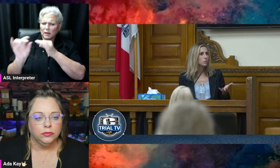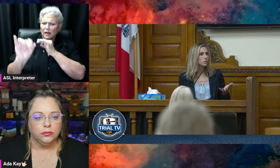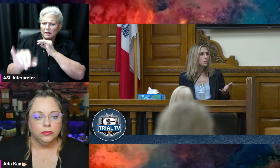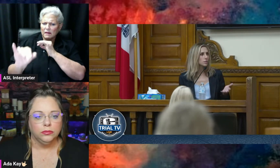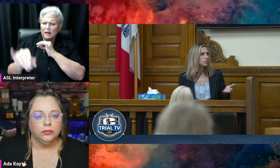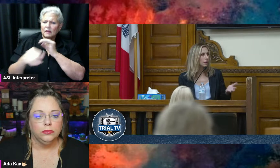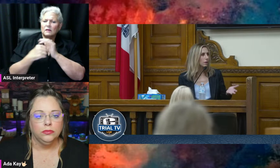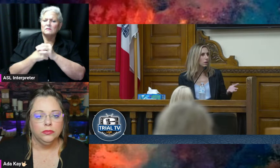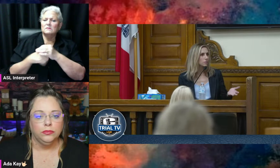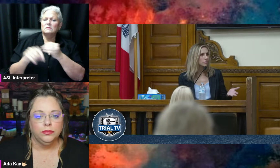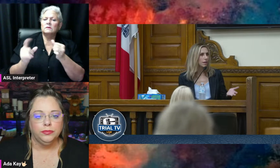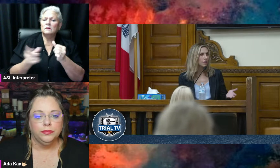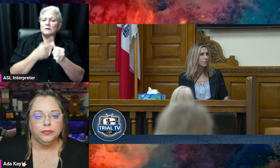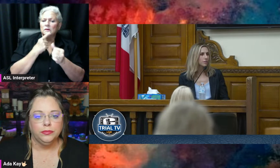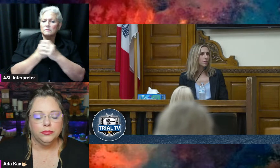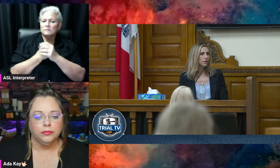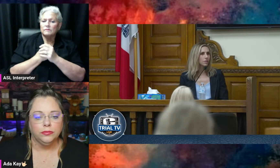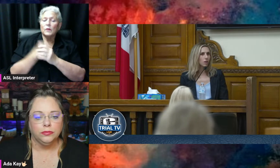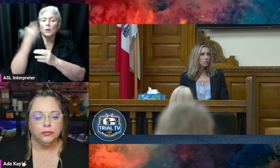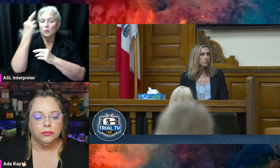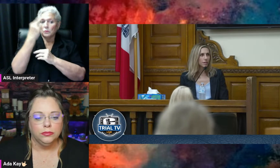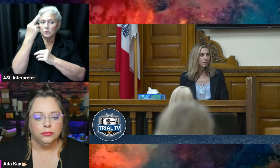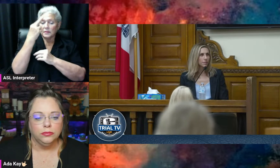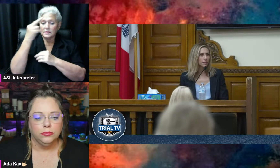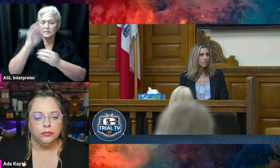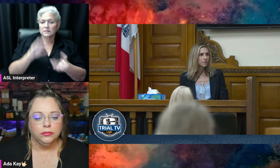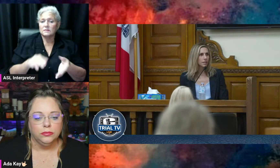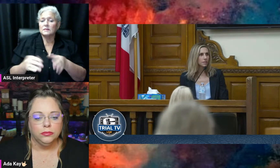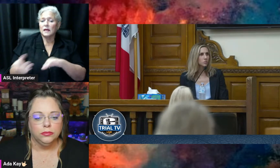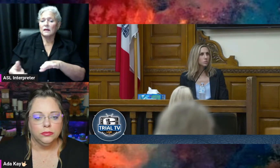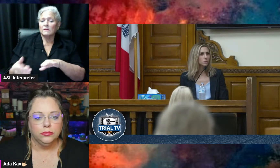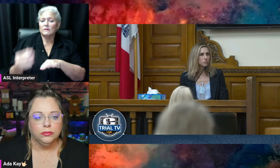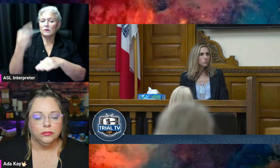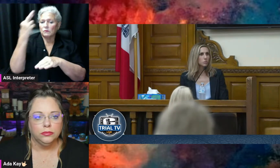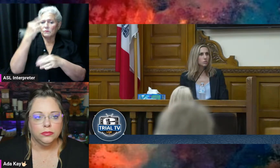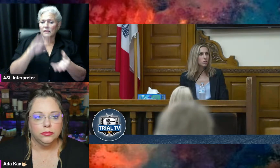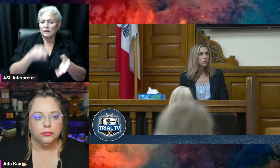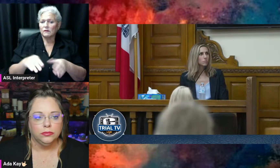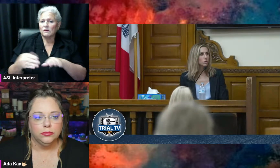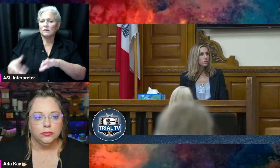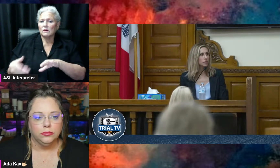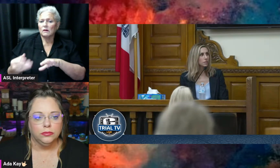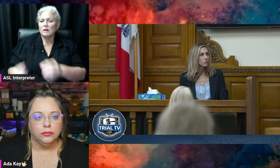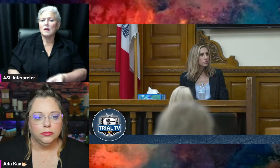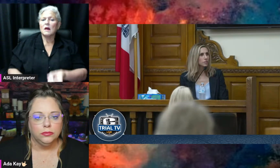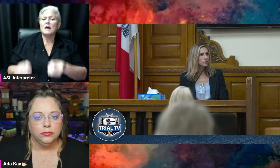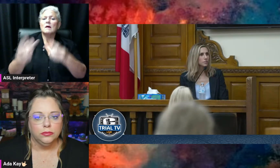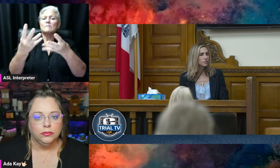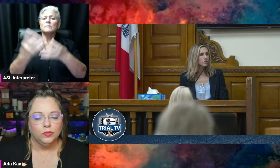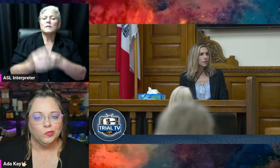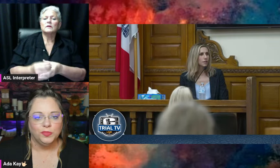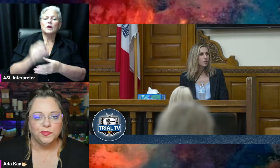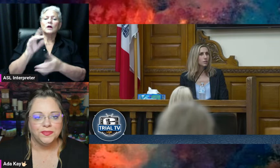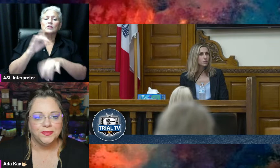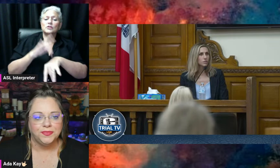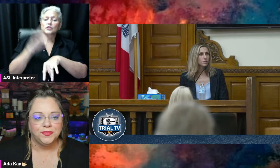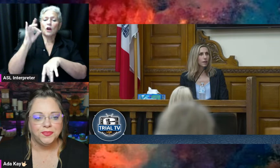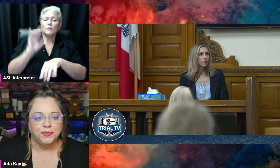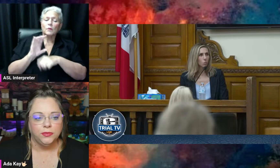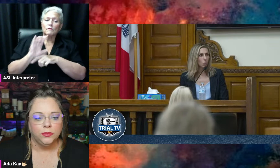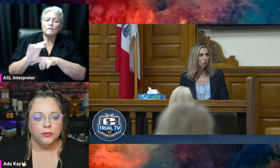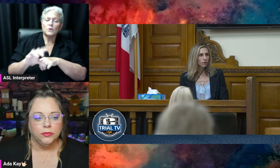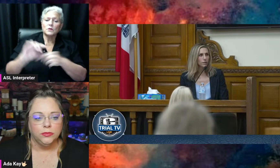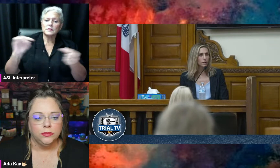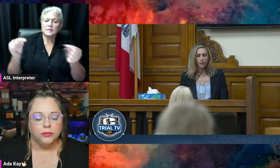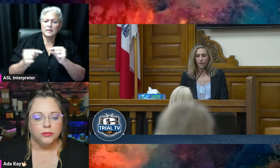first diagnosis is my cause of death. The cause of death in this case was multiple sharp force injuries.